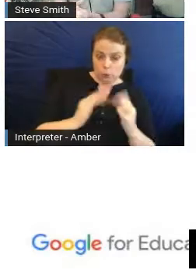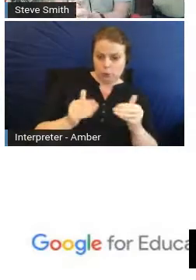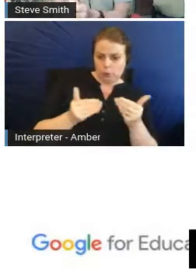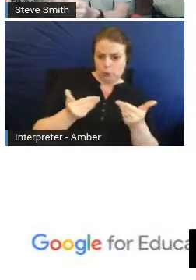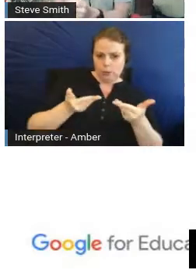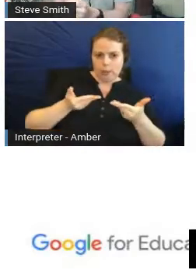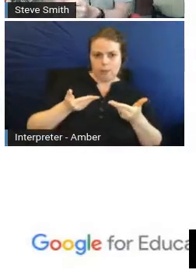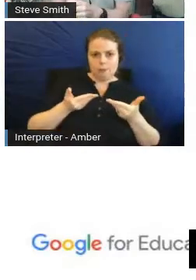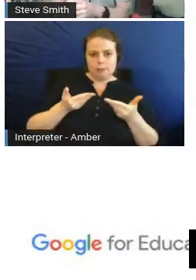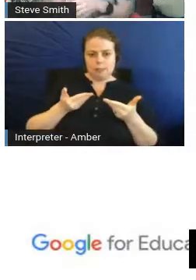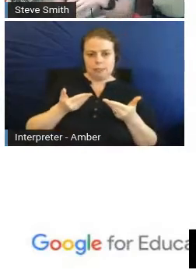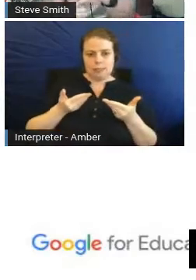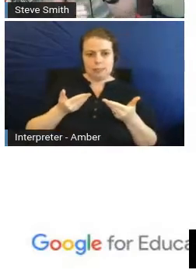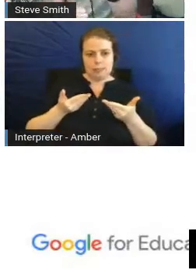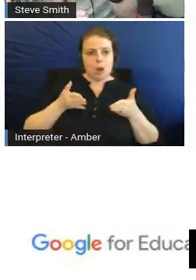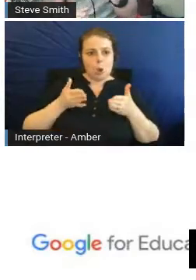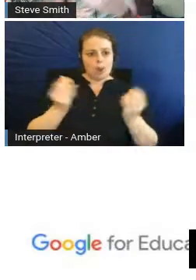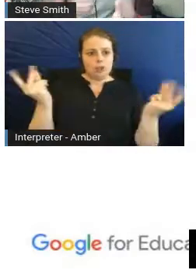visualize data.